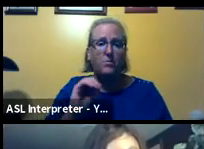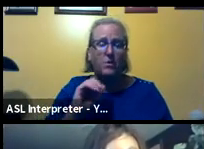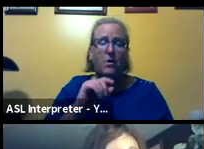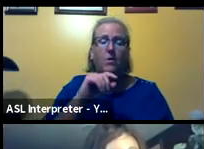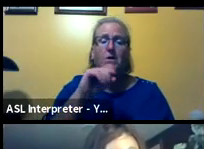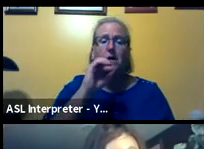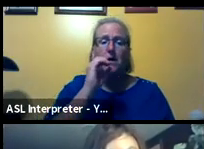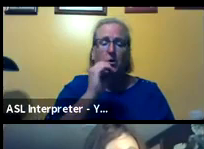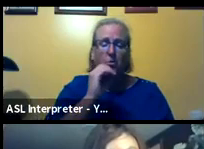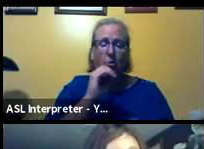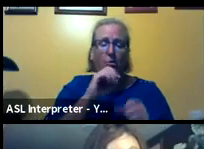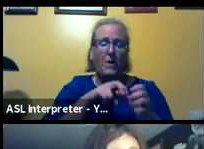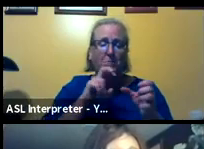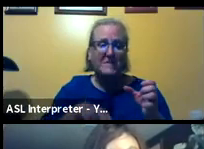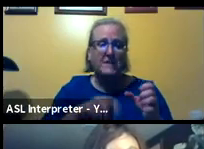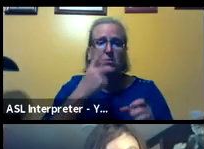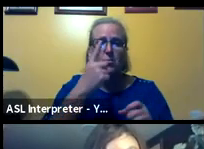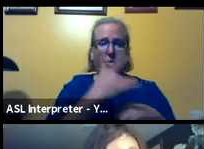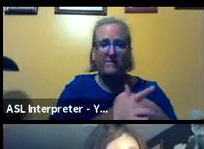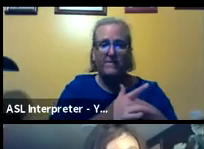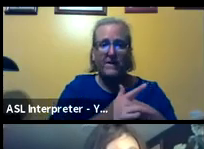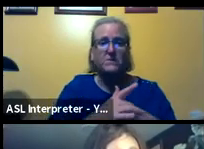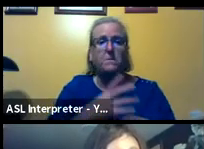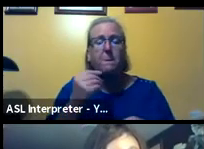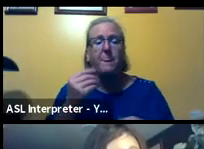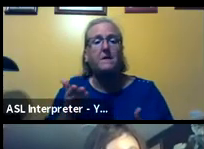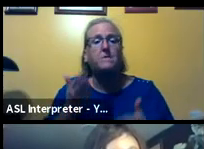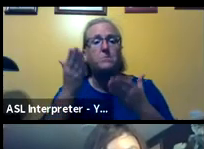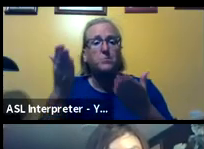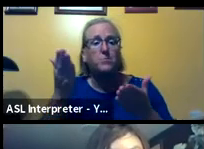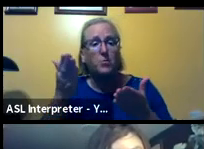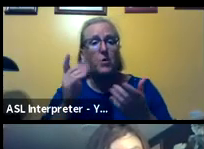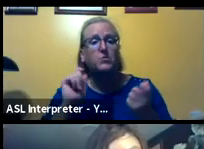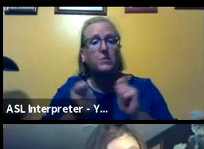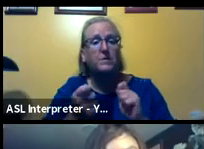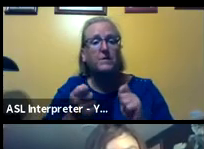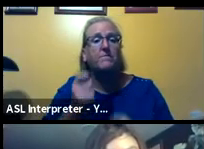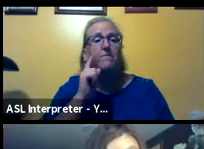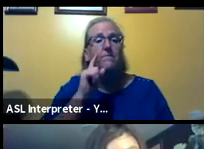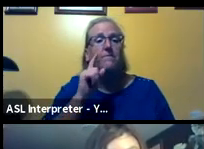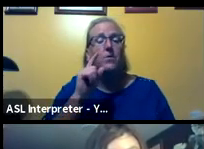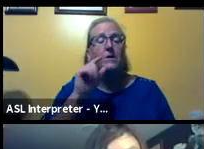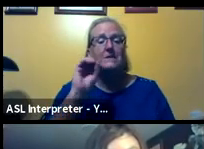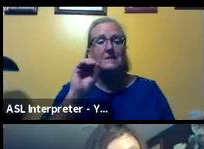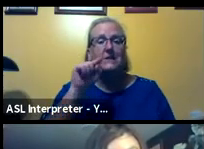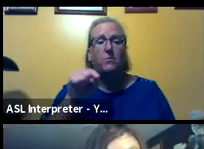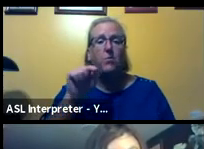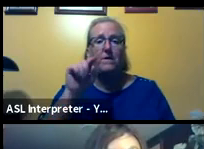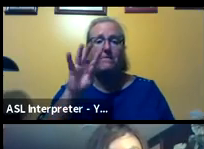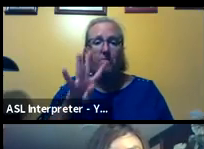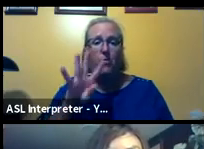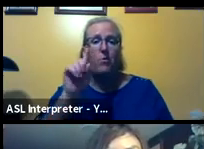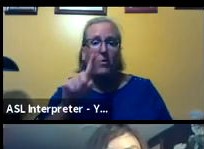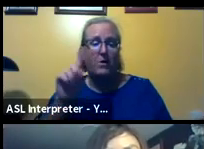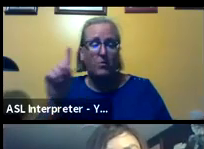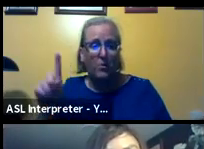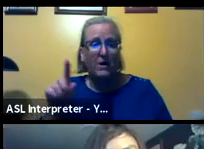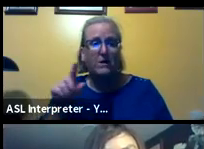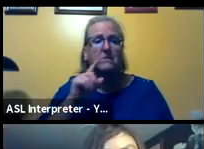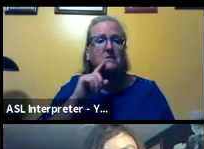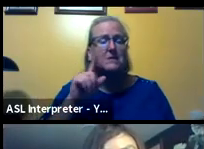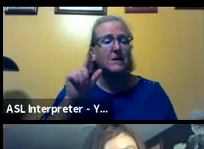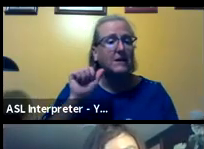1 vacancy. And we now have the proposed revision to Board Policy 04.11, Policy Statement on